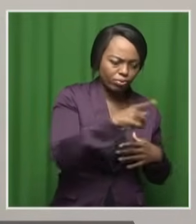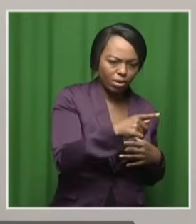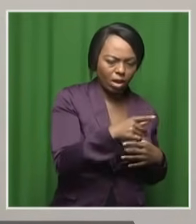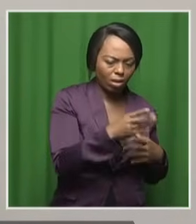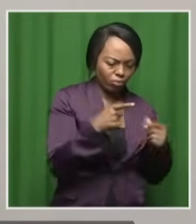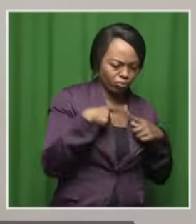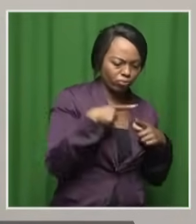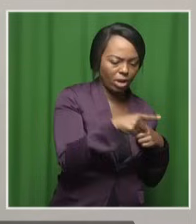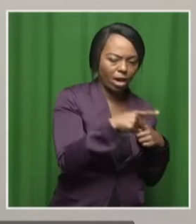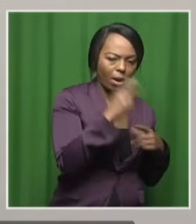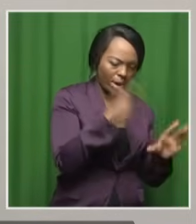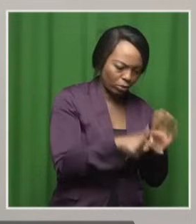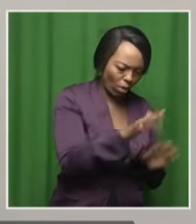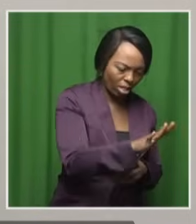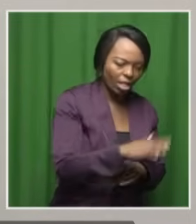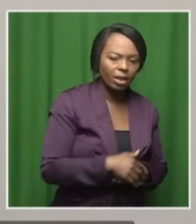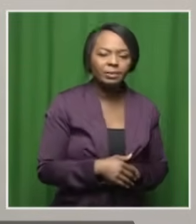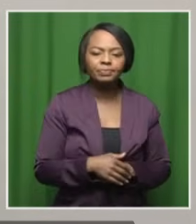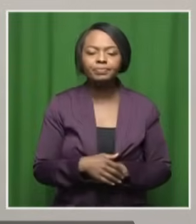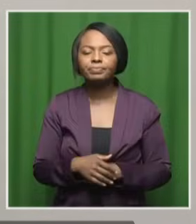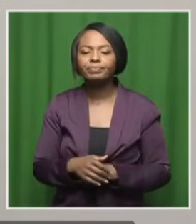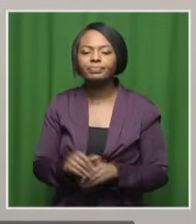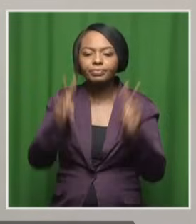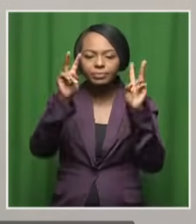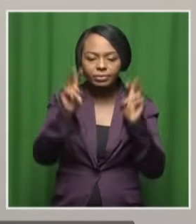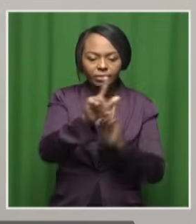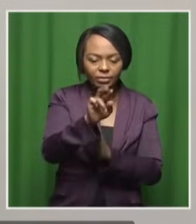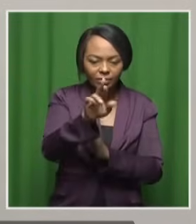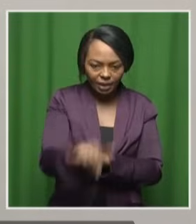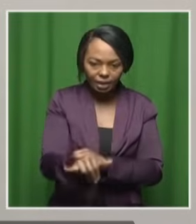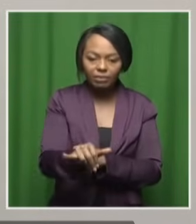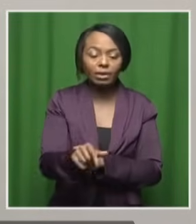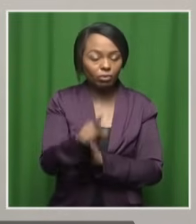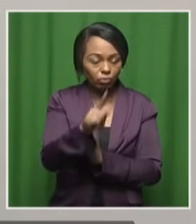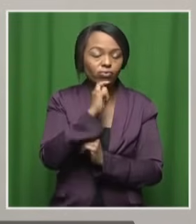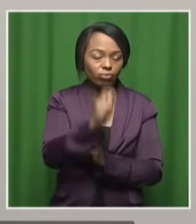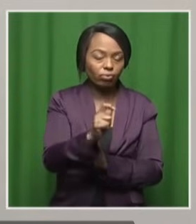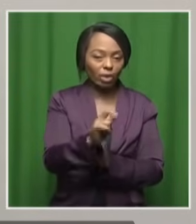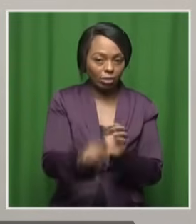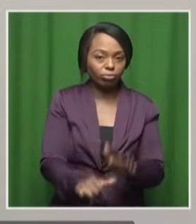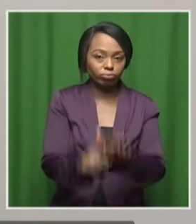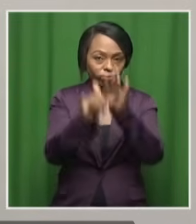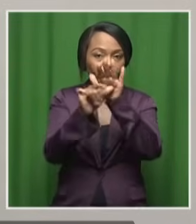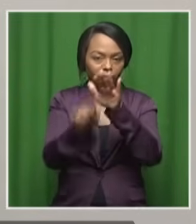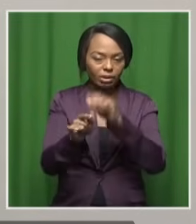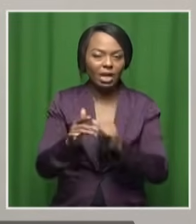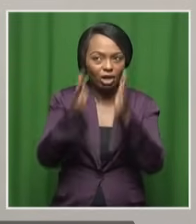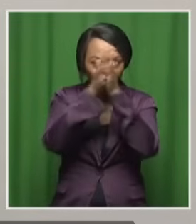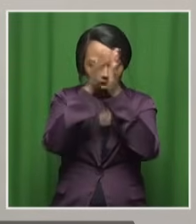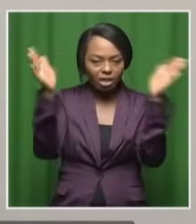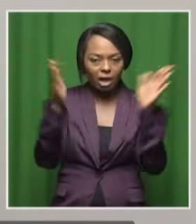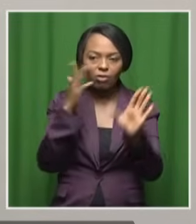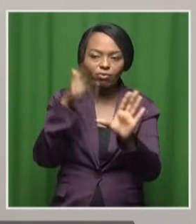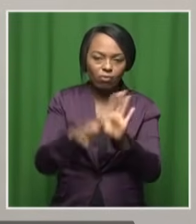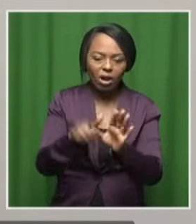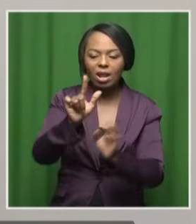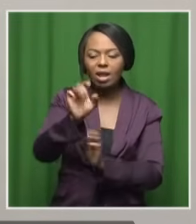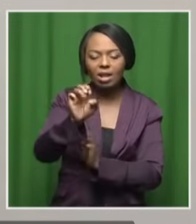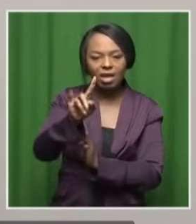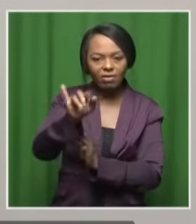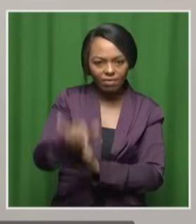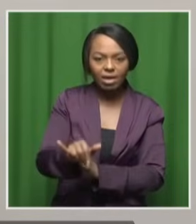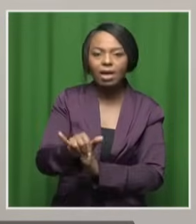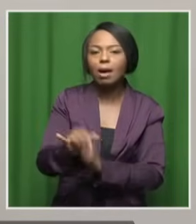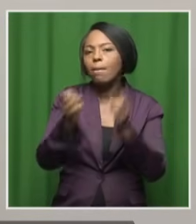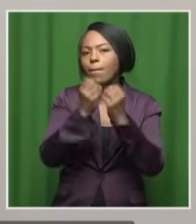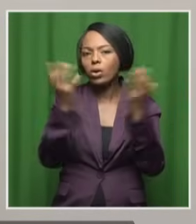that's an important step. This issue of the levies is a very critical one. You look at the general fuel levy, our view is you can't simply scrap